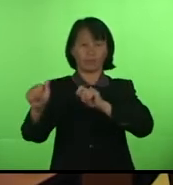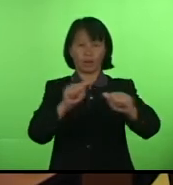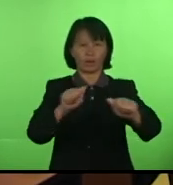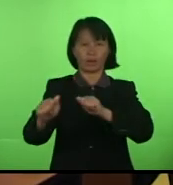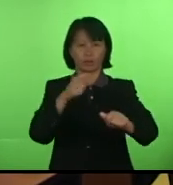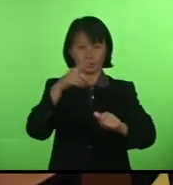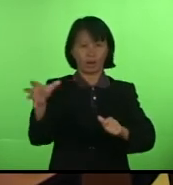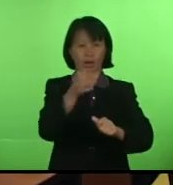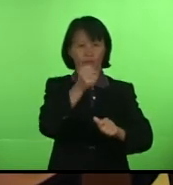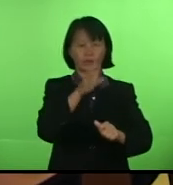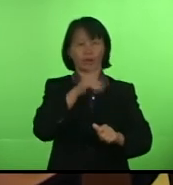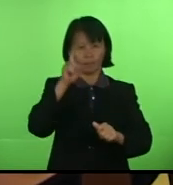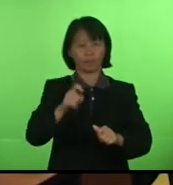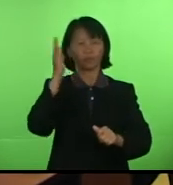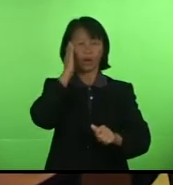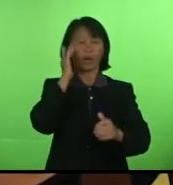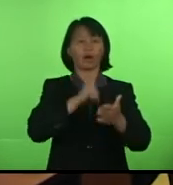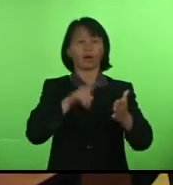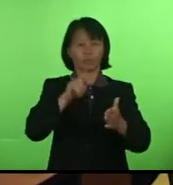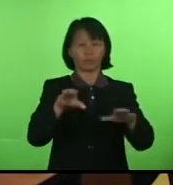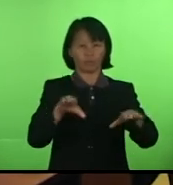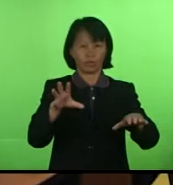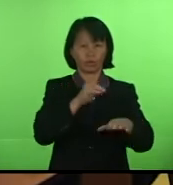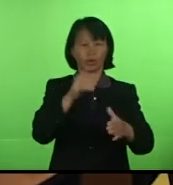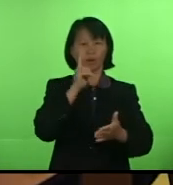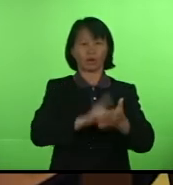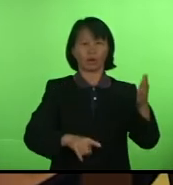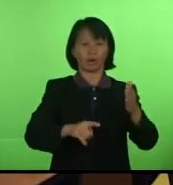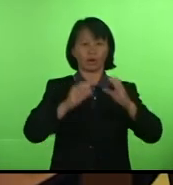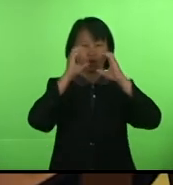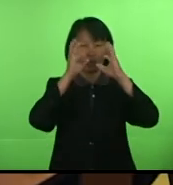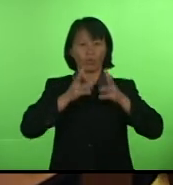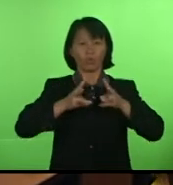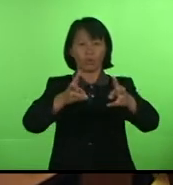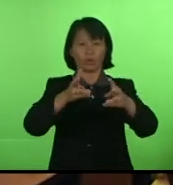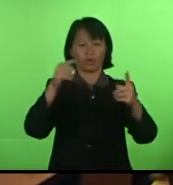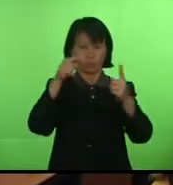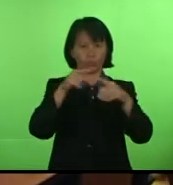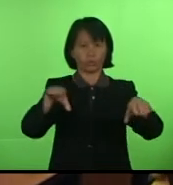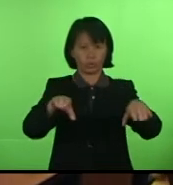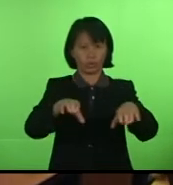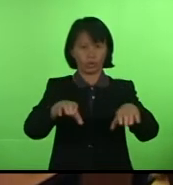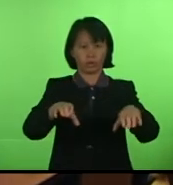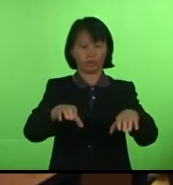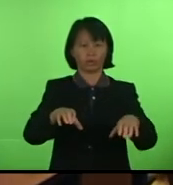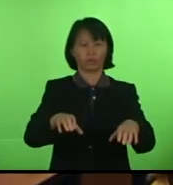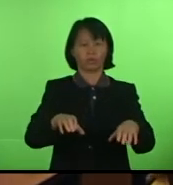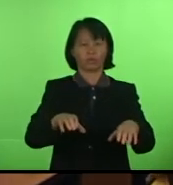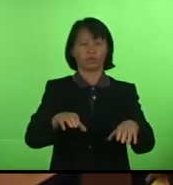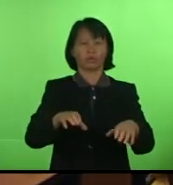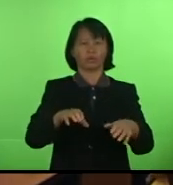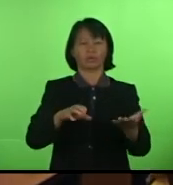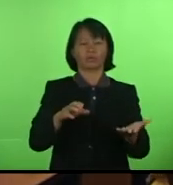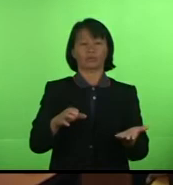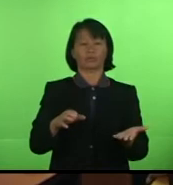to do it, and also what manner it should be done. So overall,